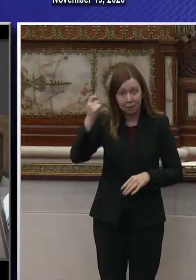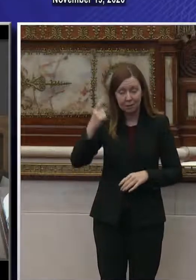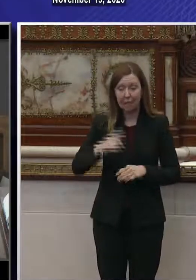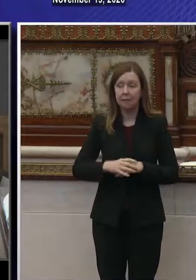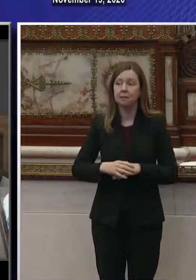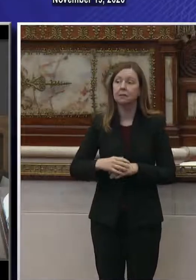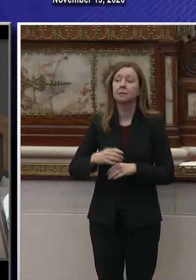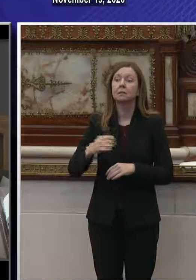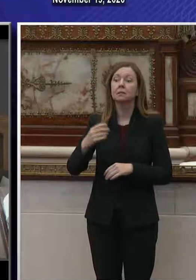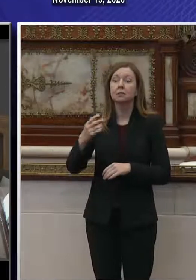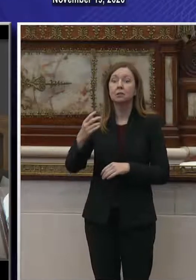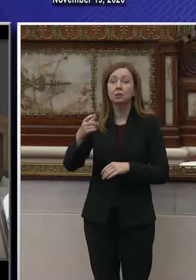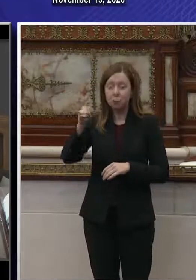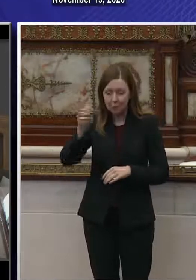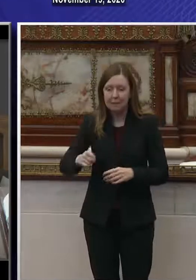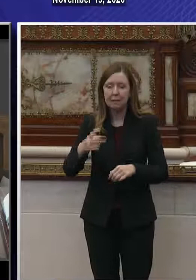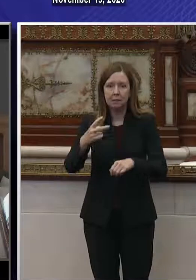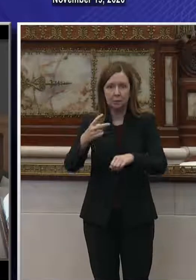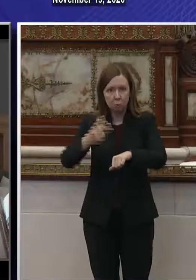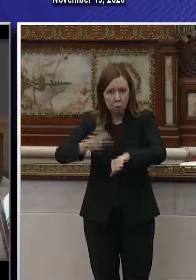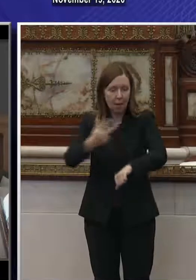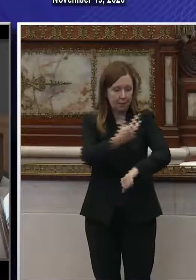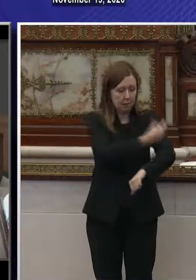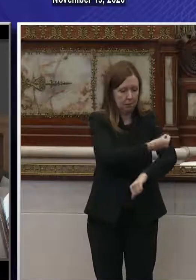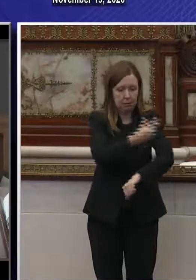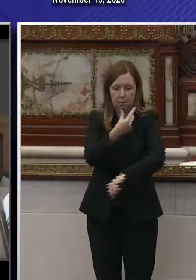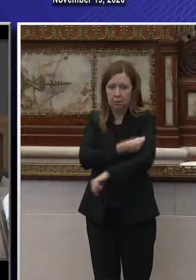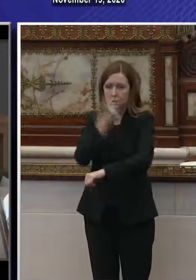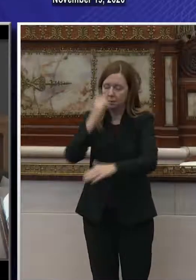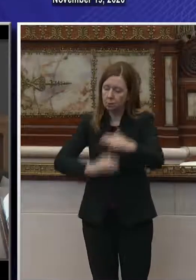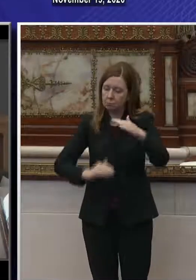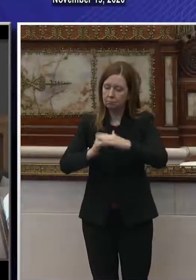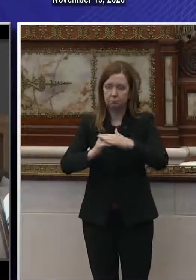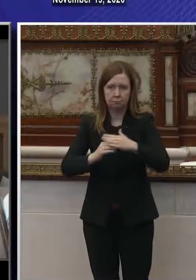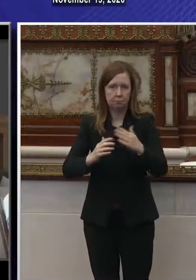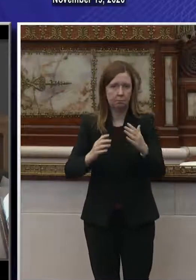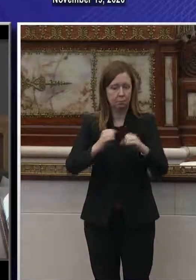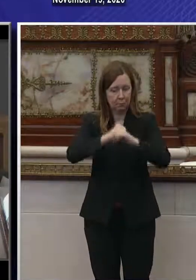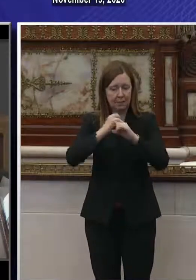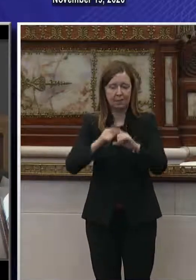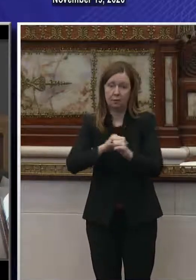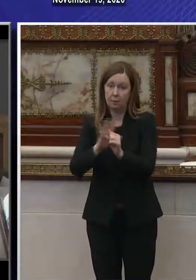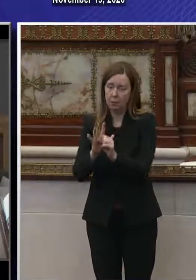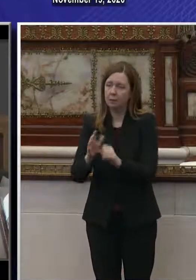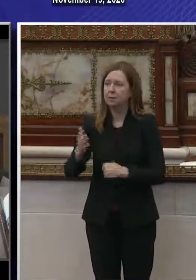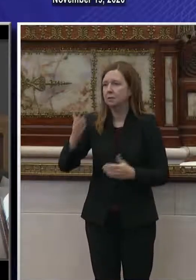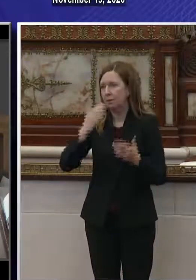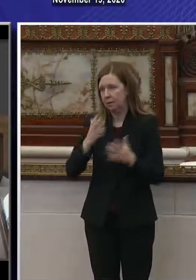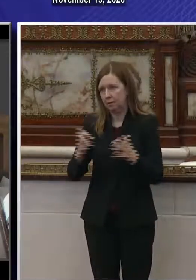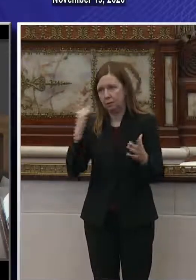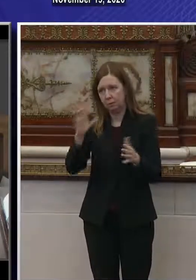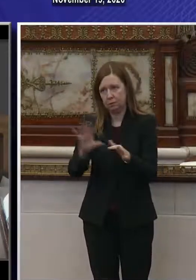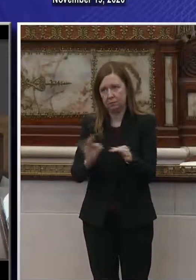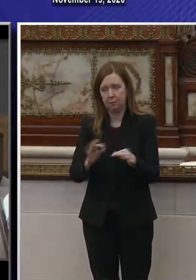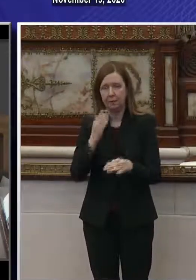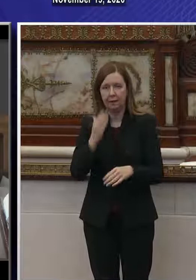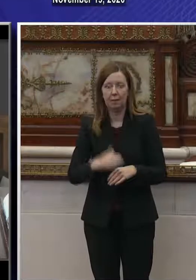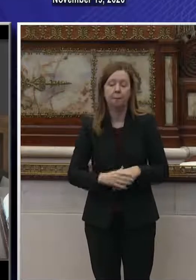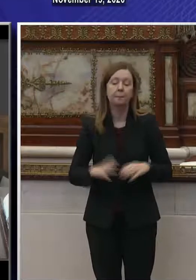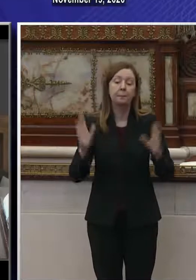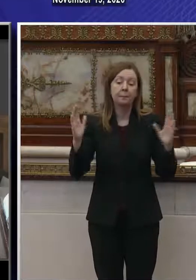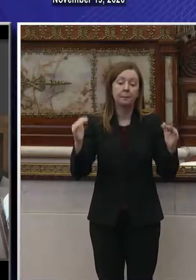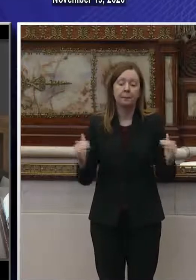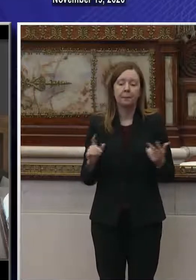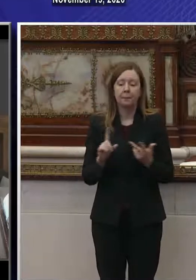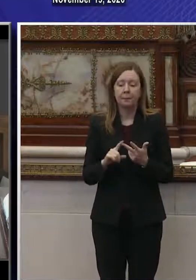doses are absolutely required for the maximum protection from COVID. So thank you very much for your testimony. If we could